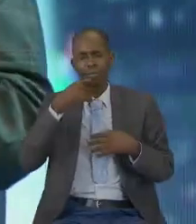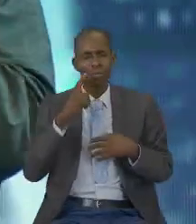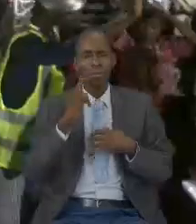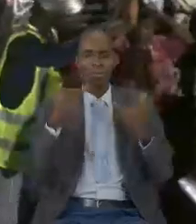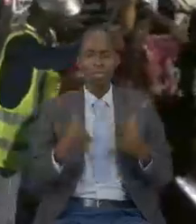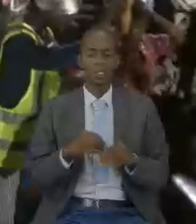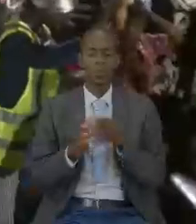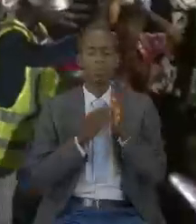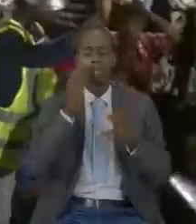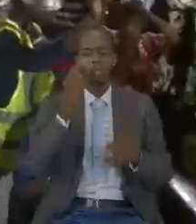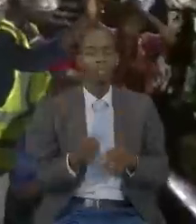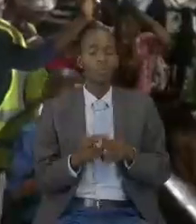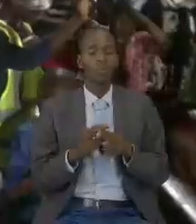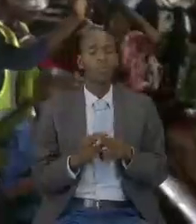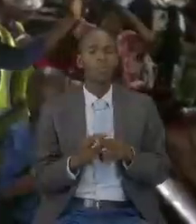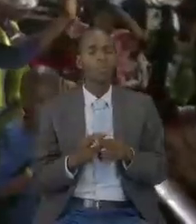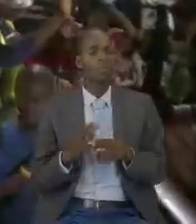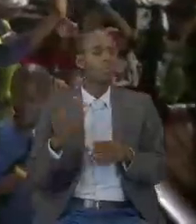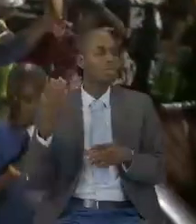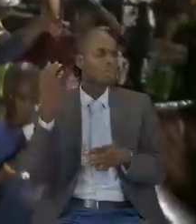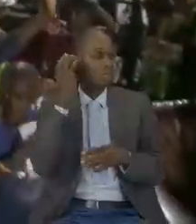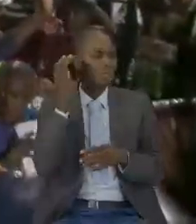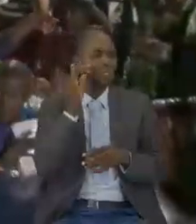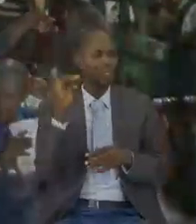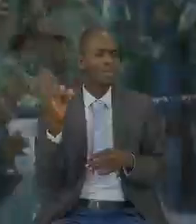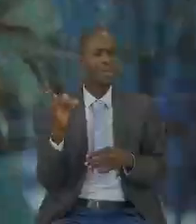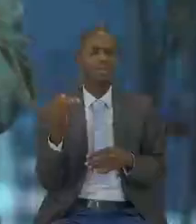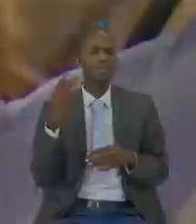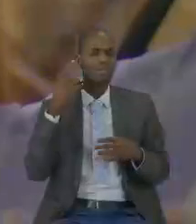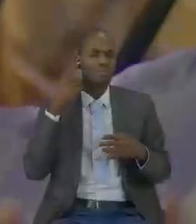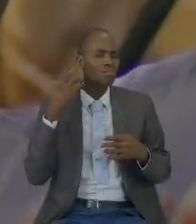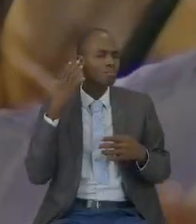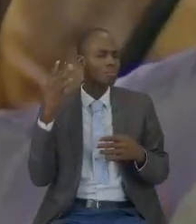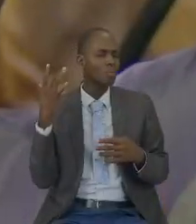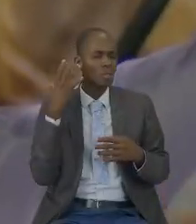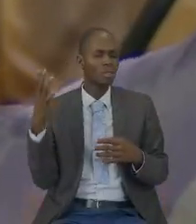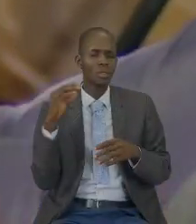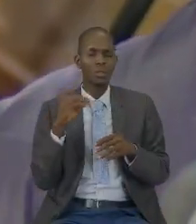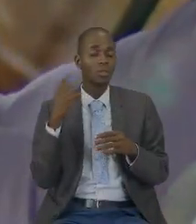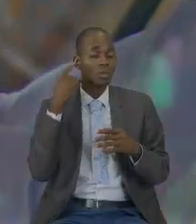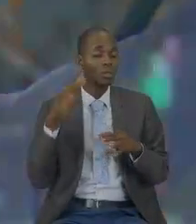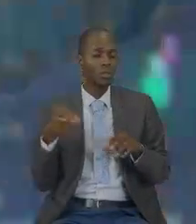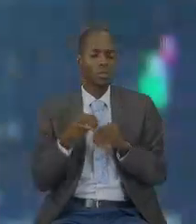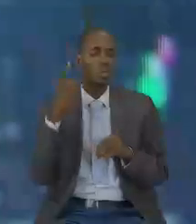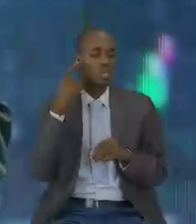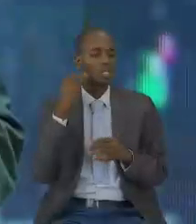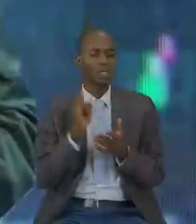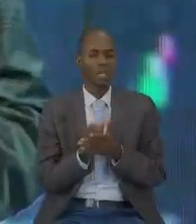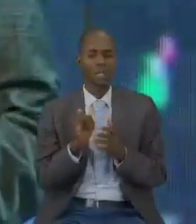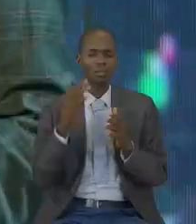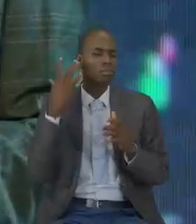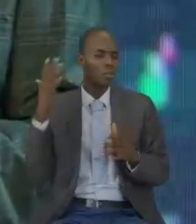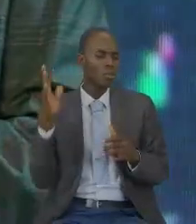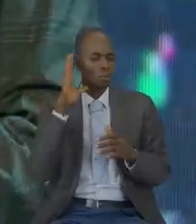name. Hearing noise in your ear, I pray that noise will stop right now. And